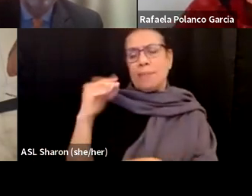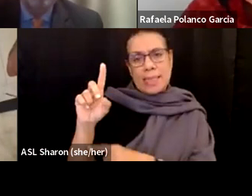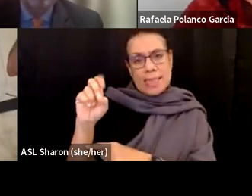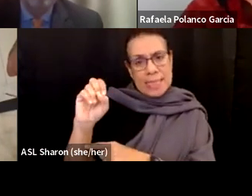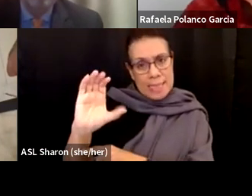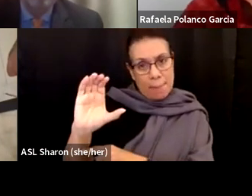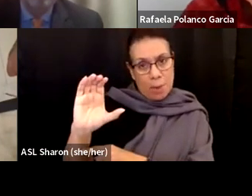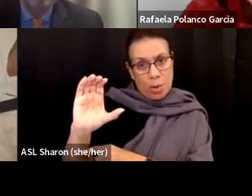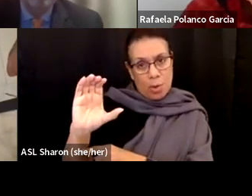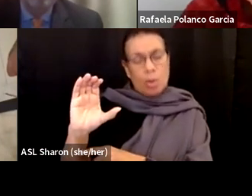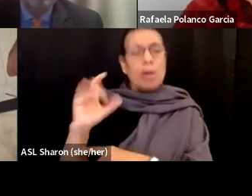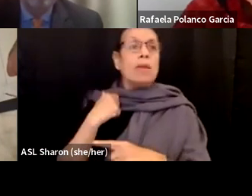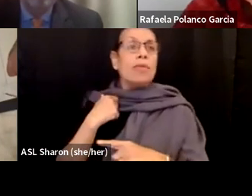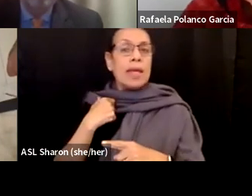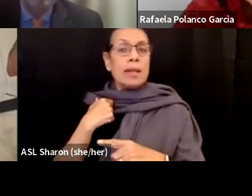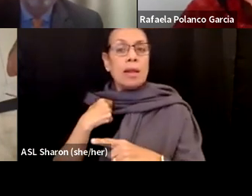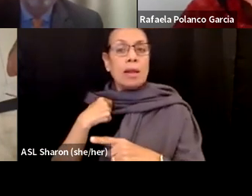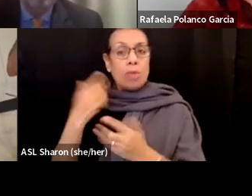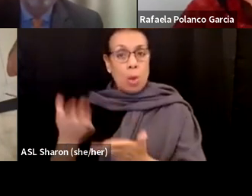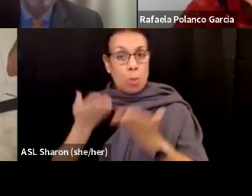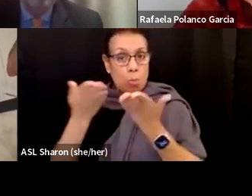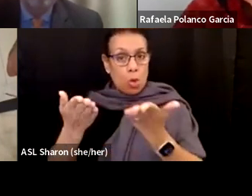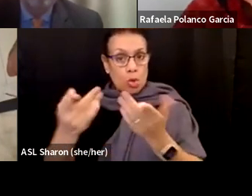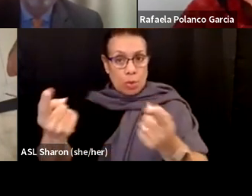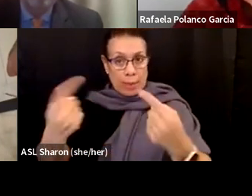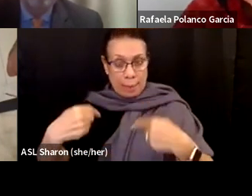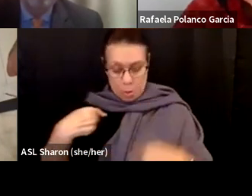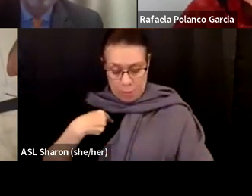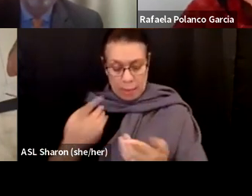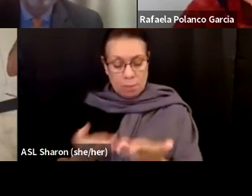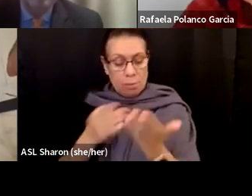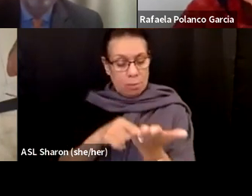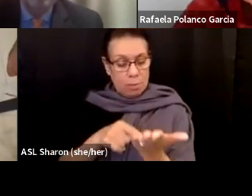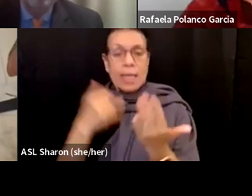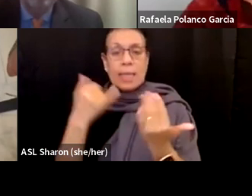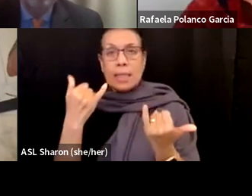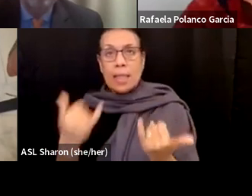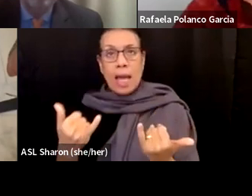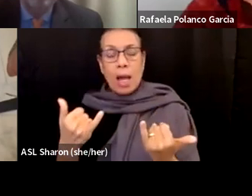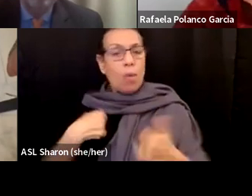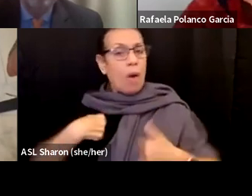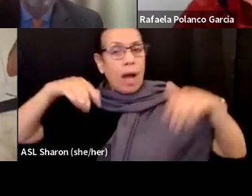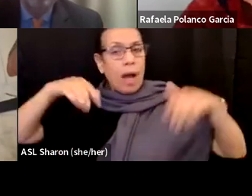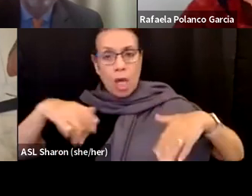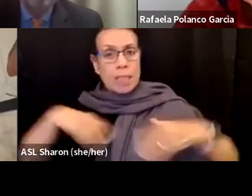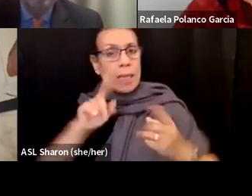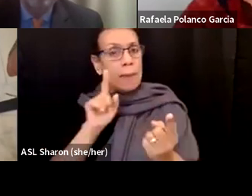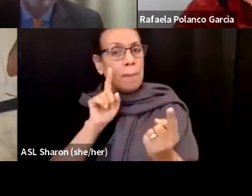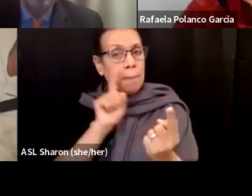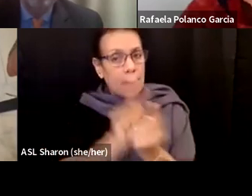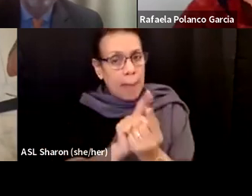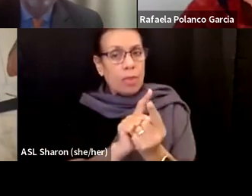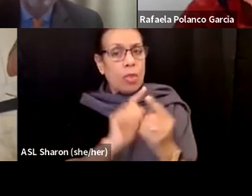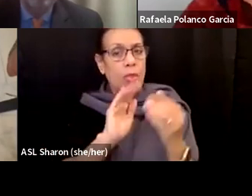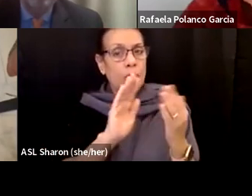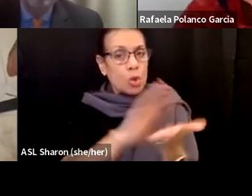the plan came to me and i am giving i have not met with the school communities i've